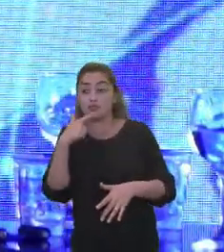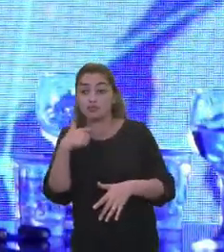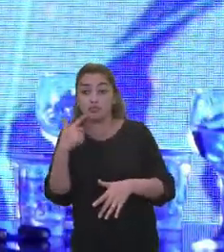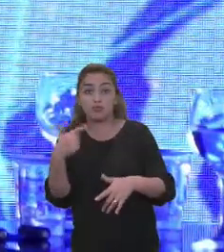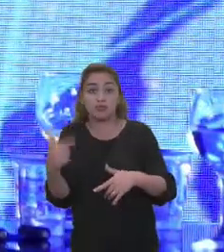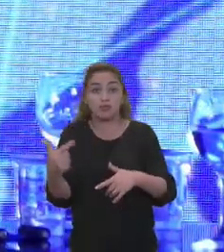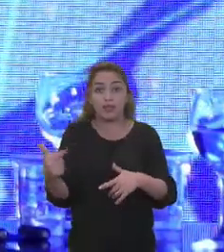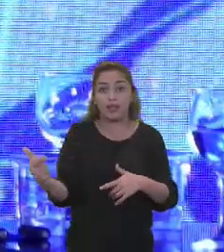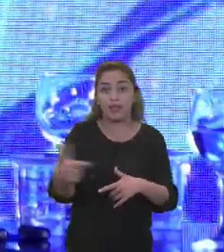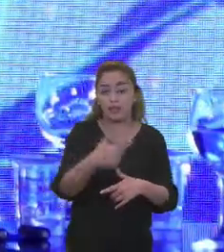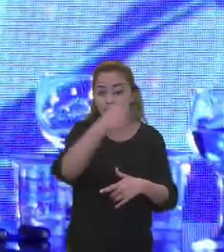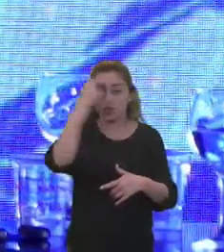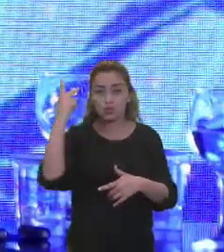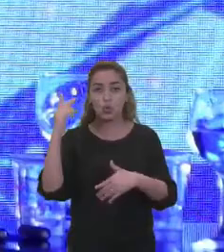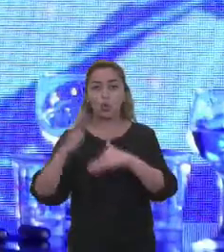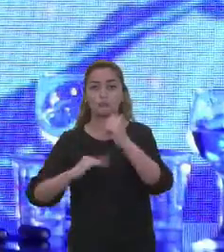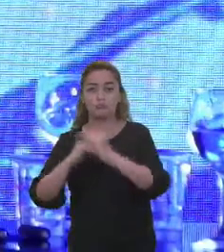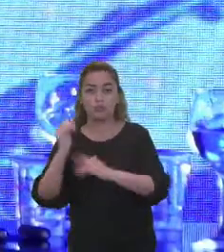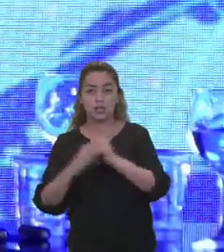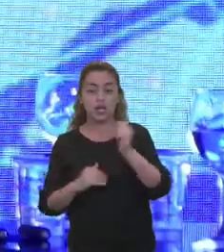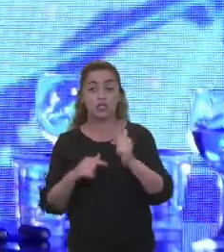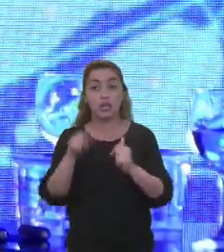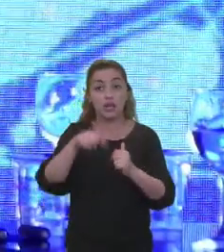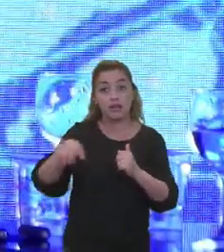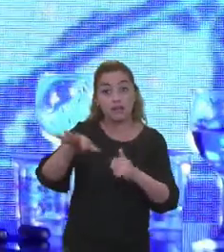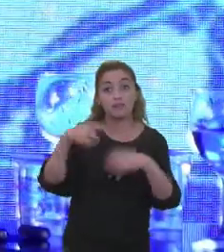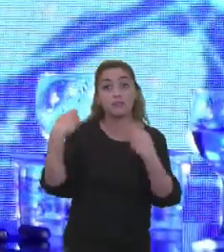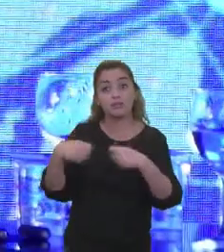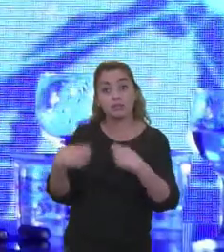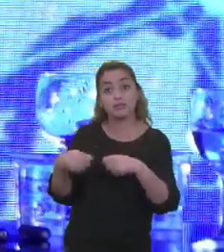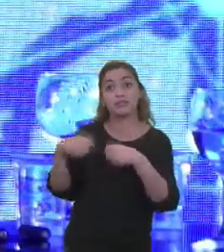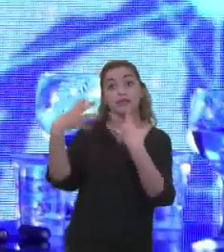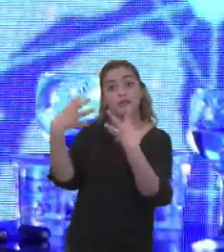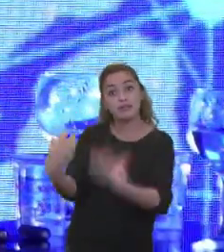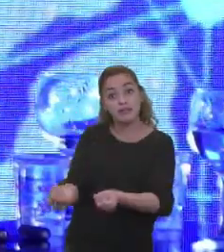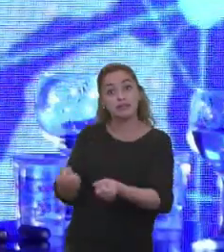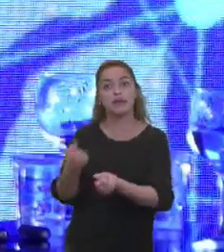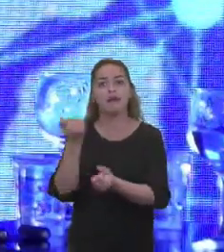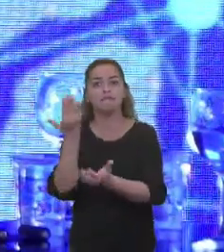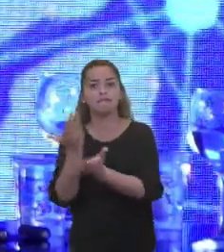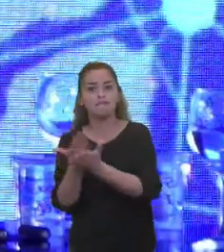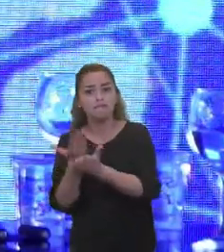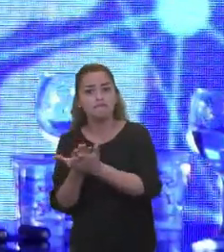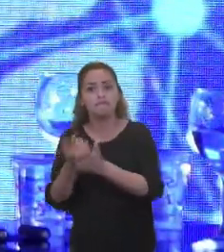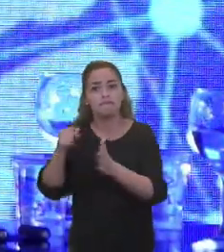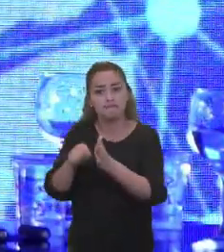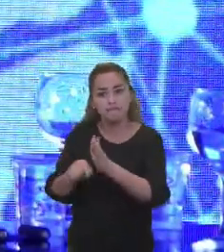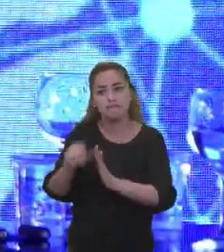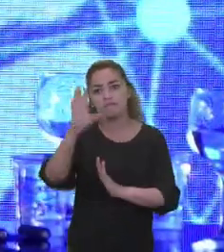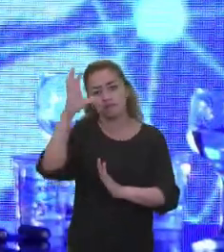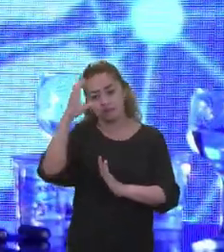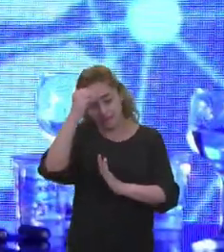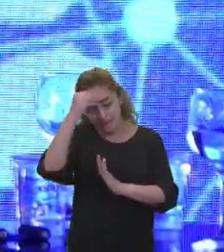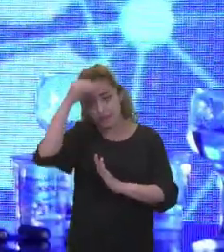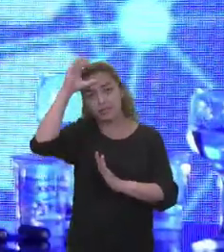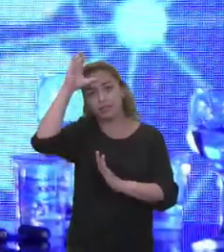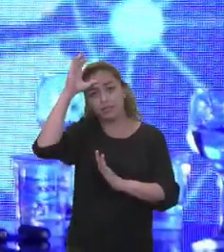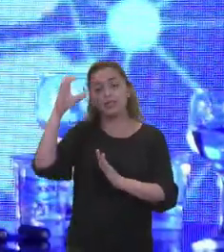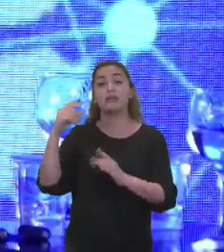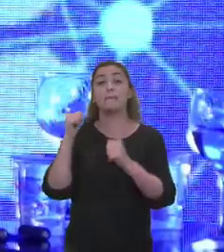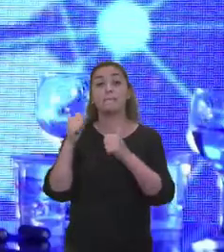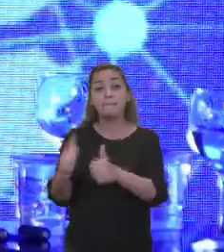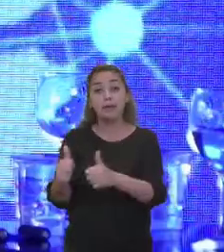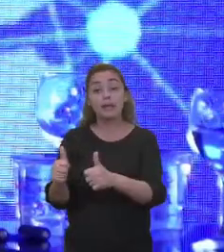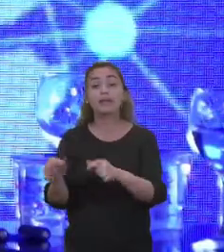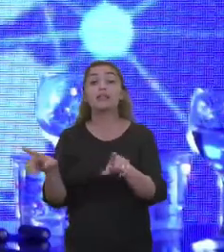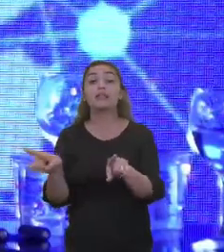we can indeed represent them, and they have to say, yes, I want that. As we do today on Vina Web, we